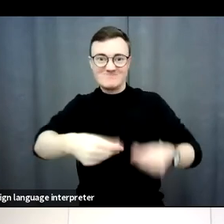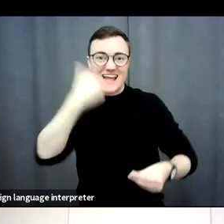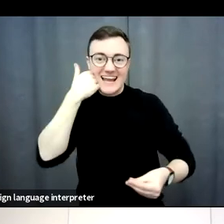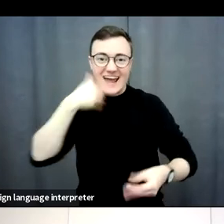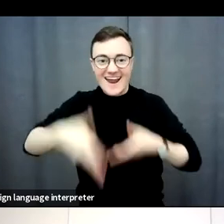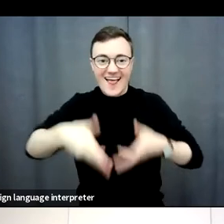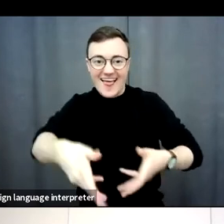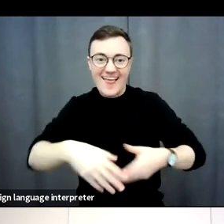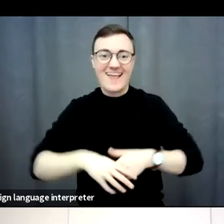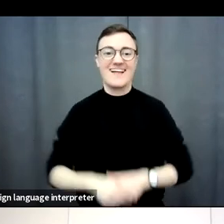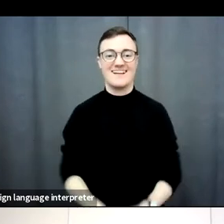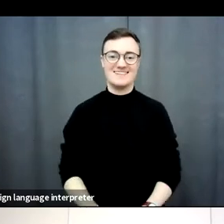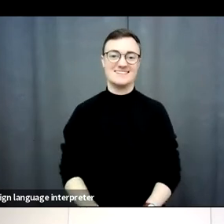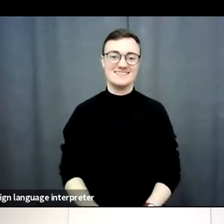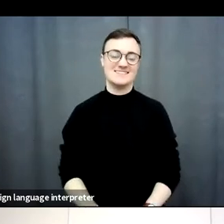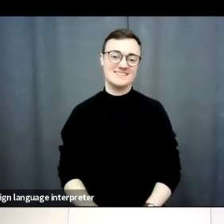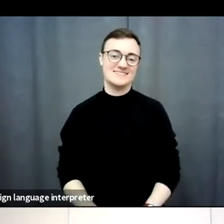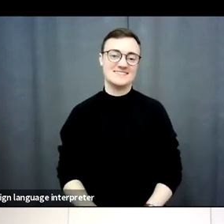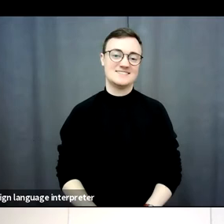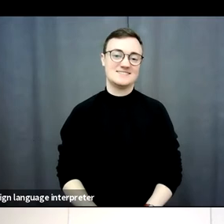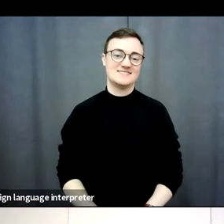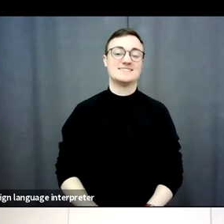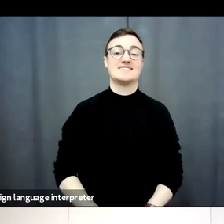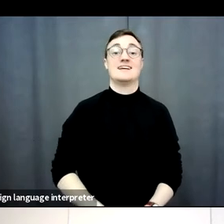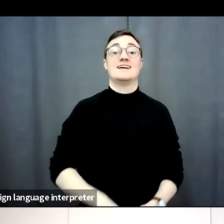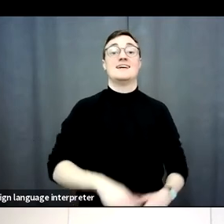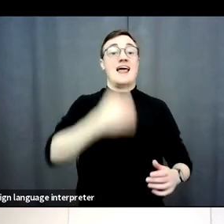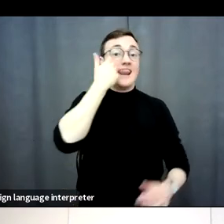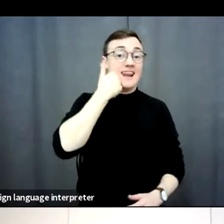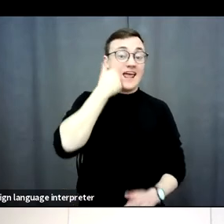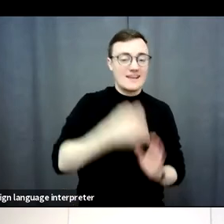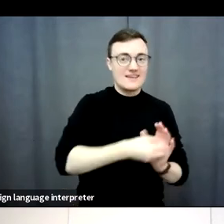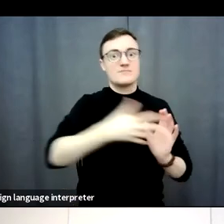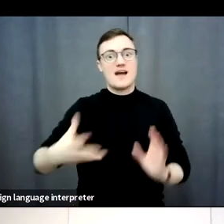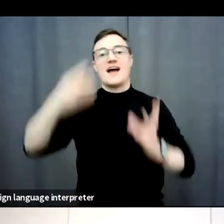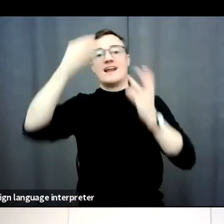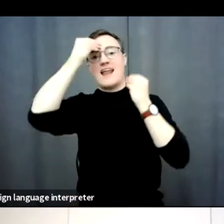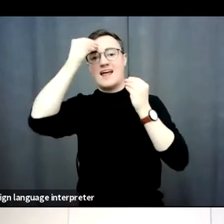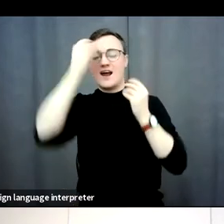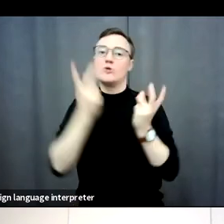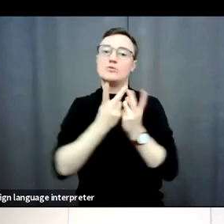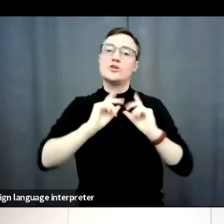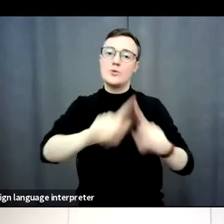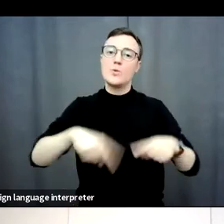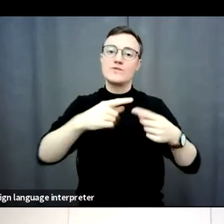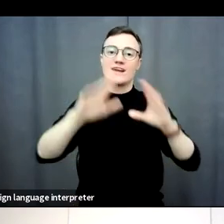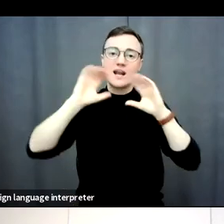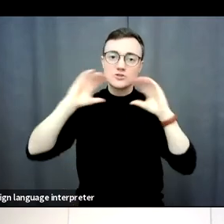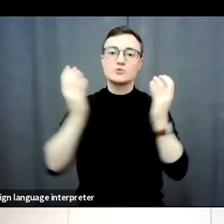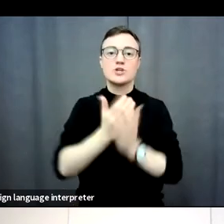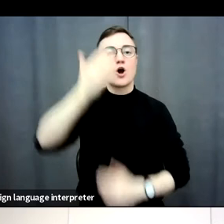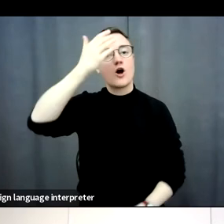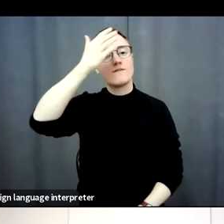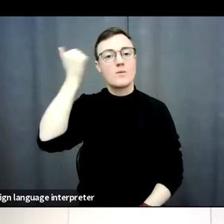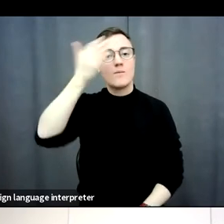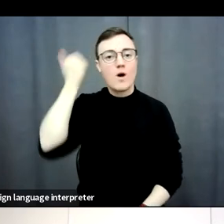of learning by playing includes the development of social skills through collaboration,